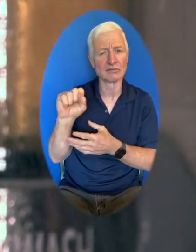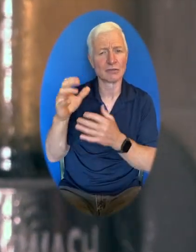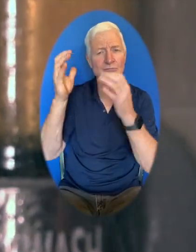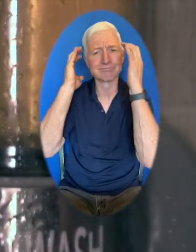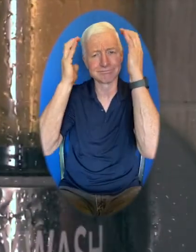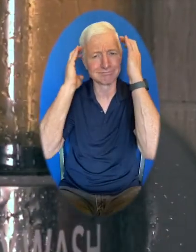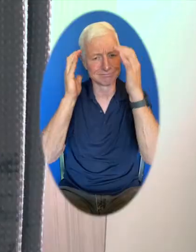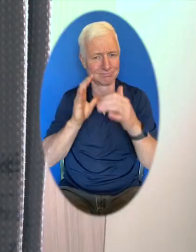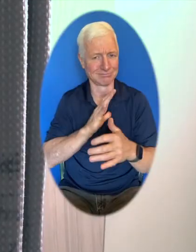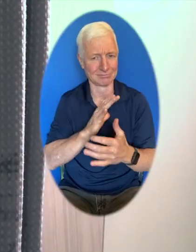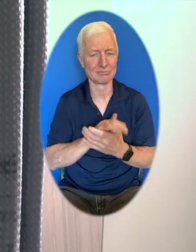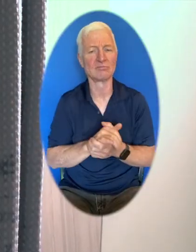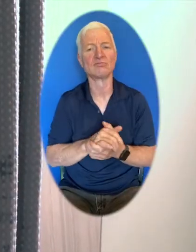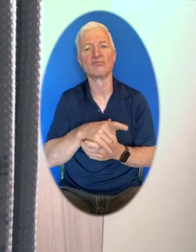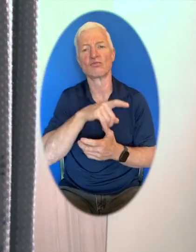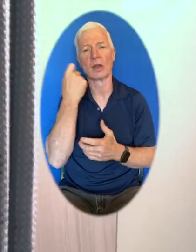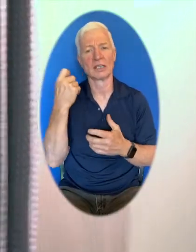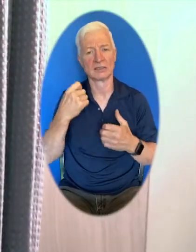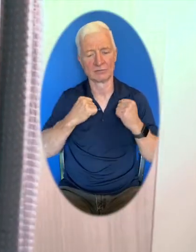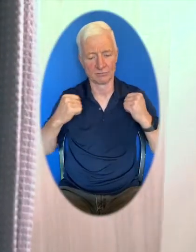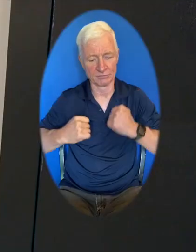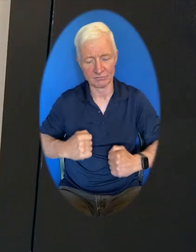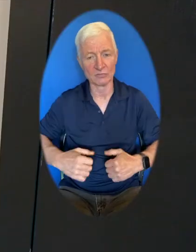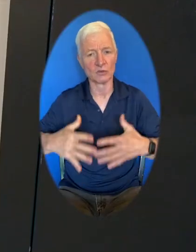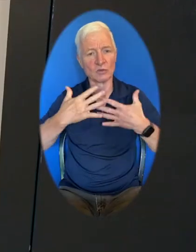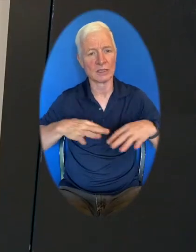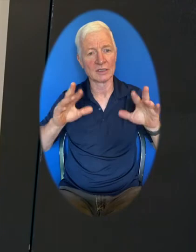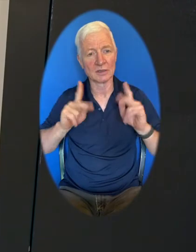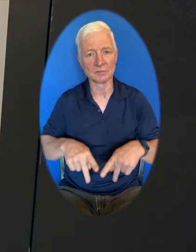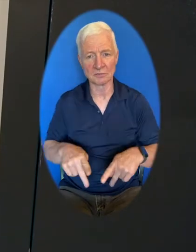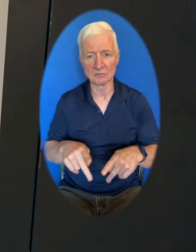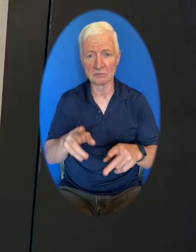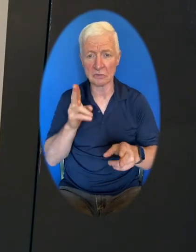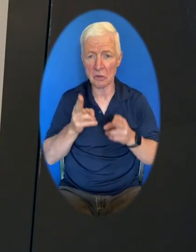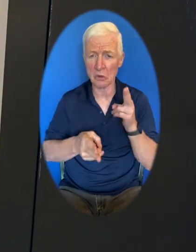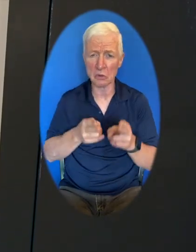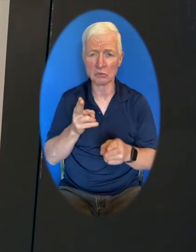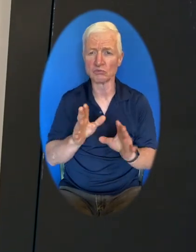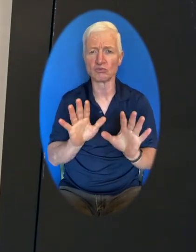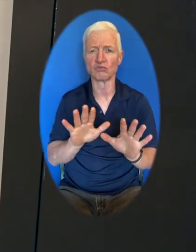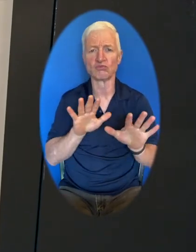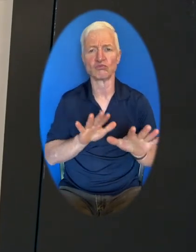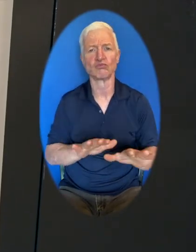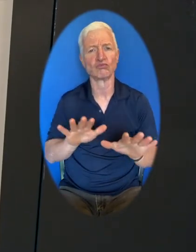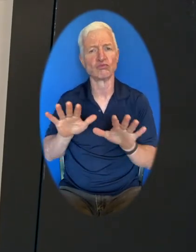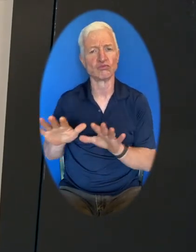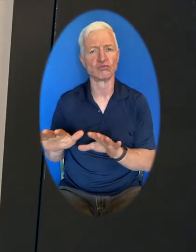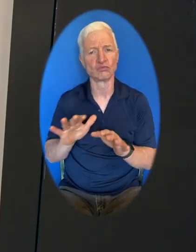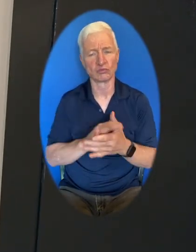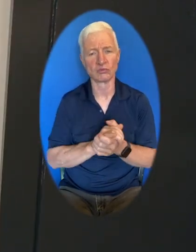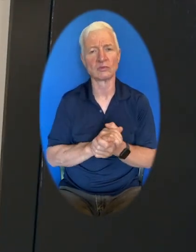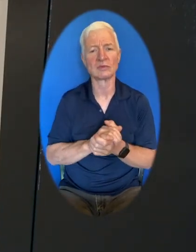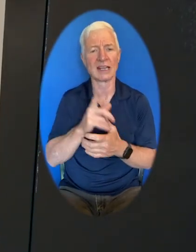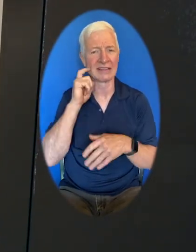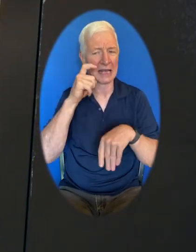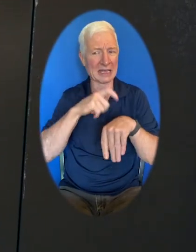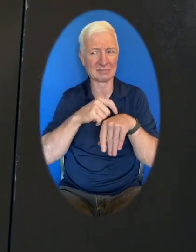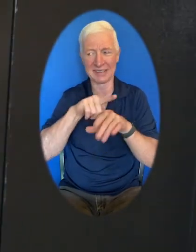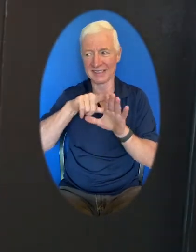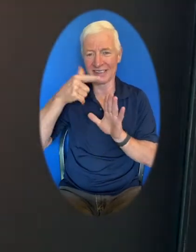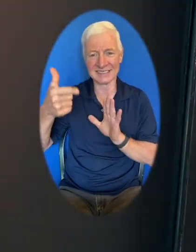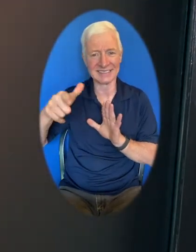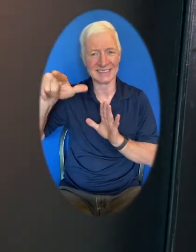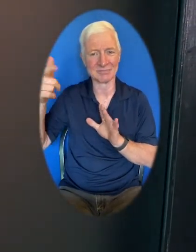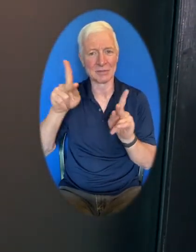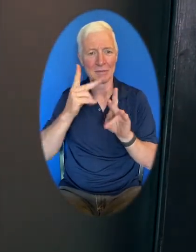conditioner after your float. Dry off and dress in your room. Don't rush, but please be mindful that the room must now be cleaned and